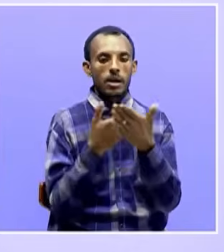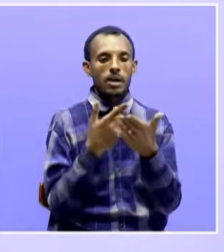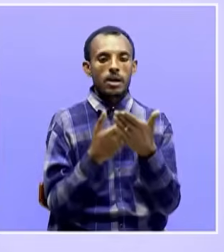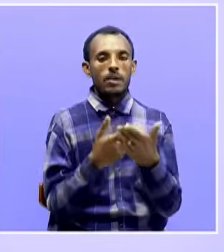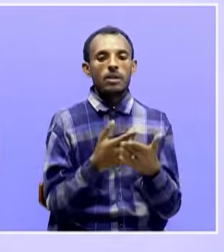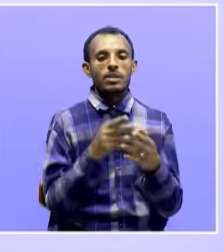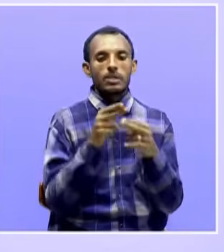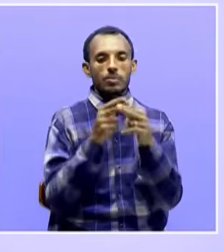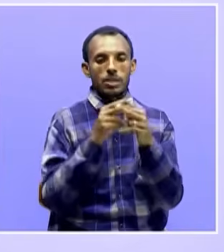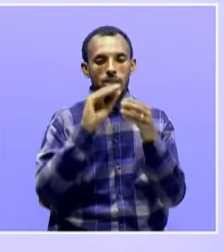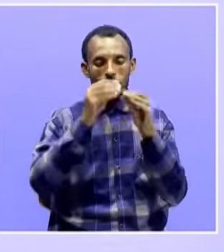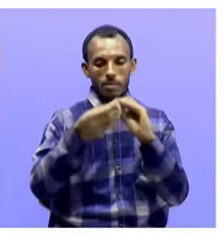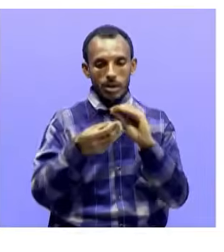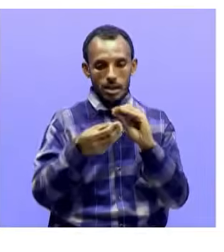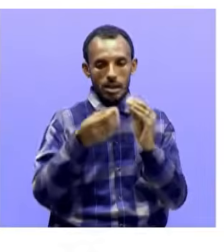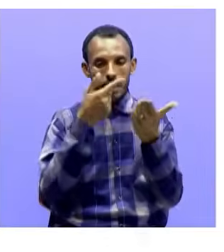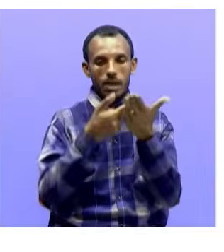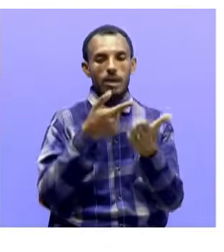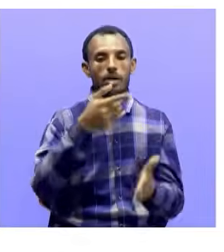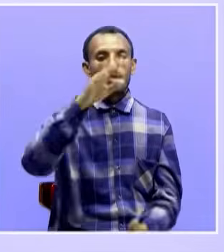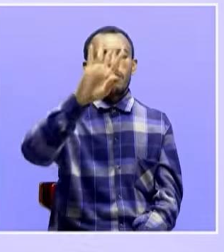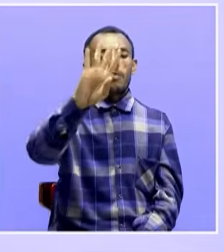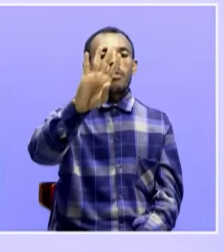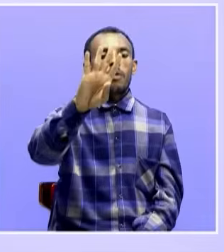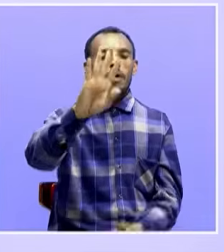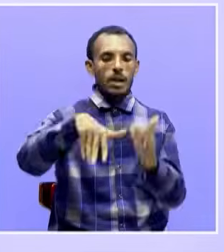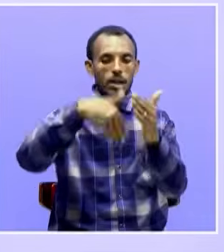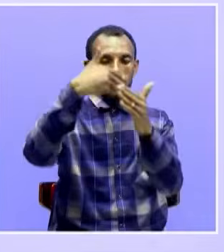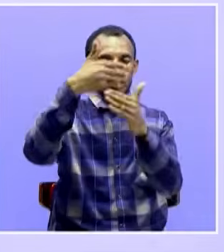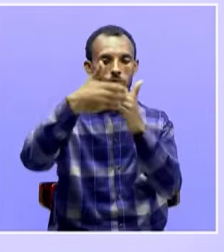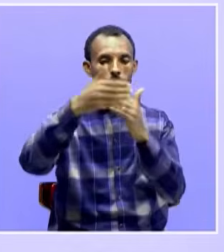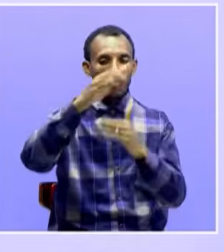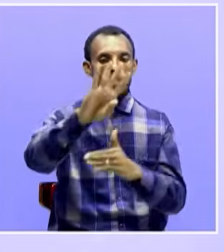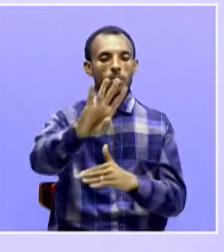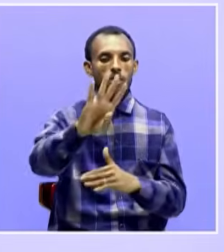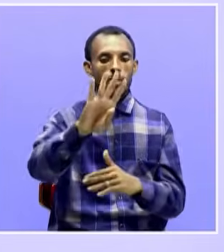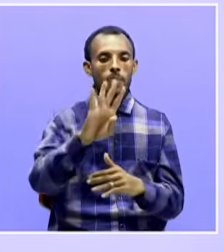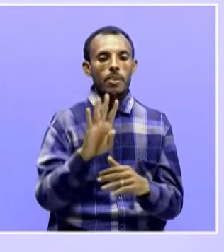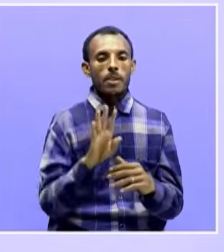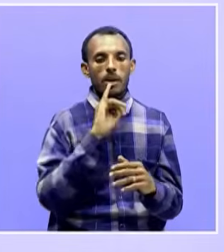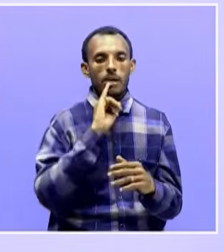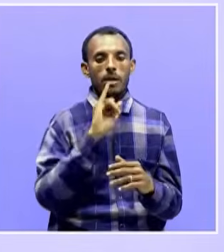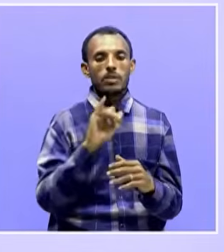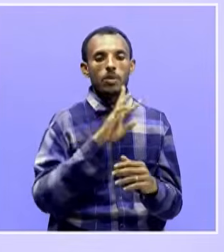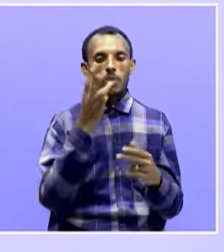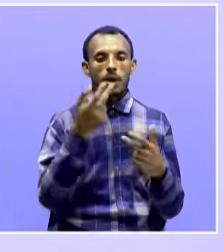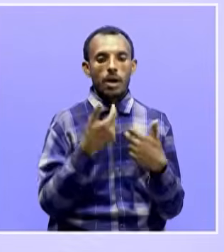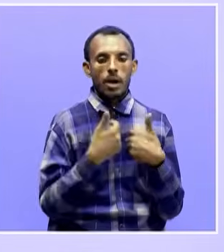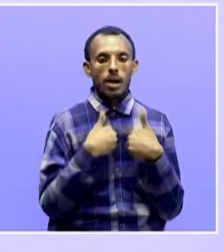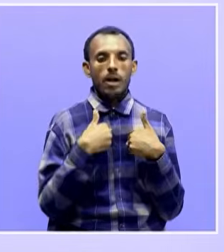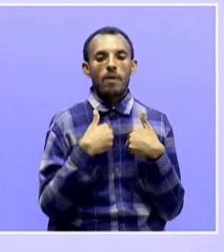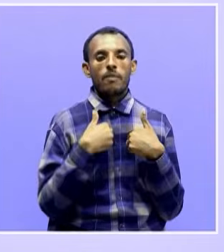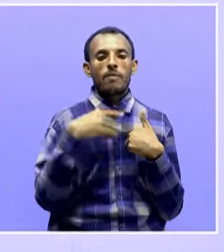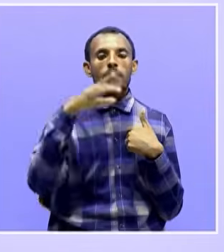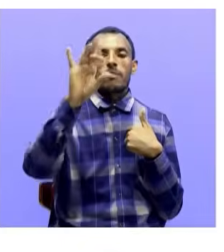the smallest integer, here it is, 4. Next to 4, we have what? Next to